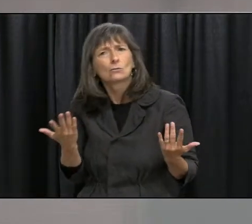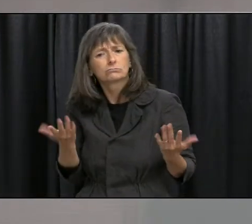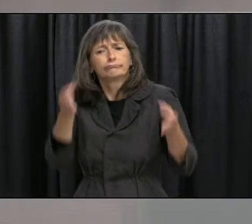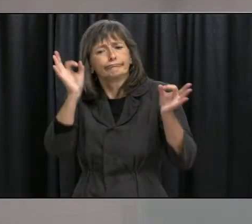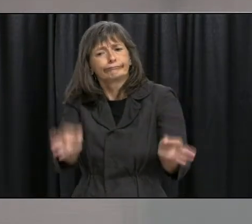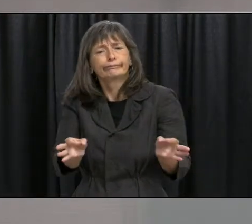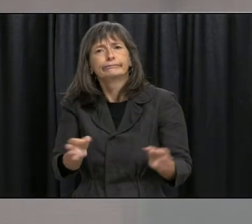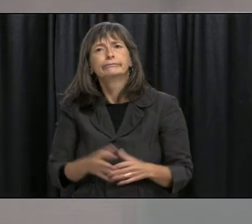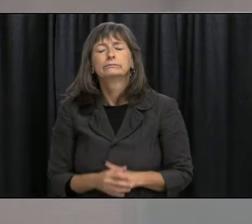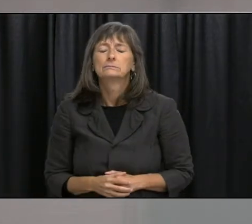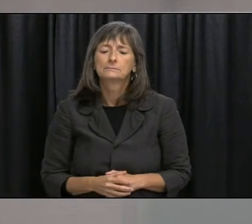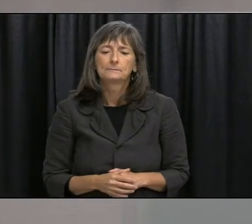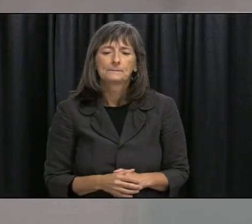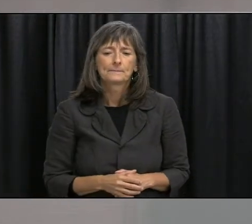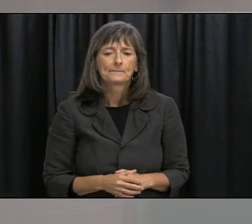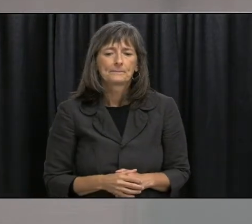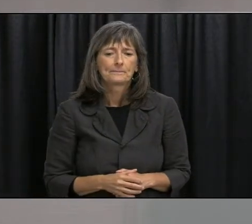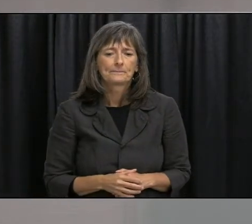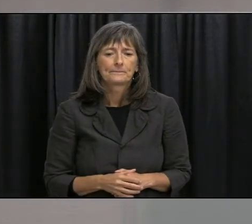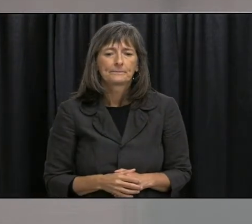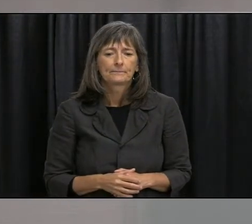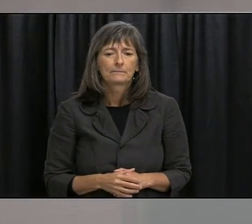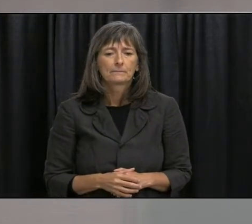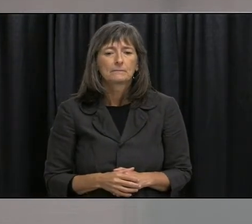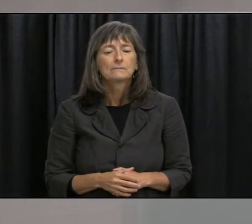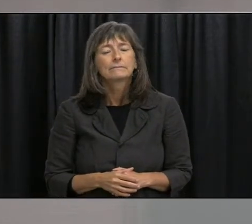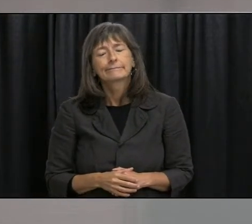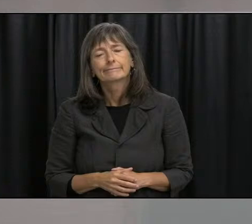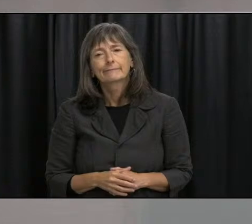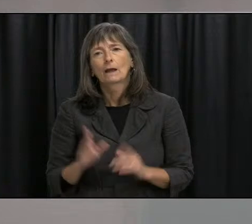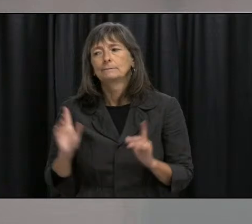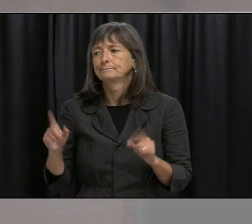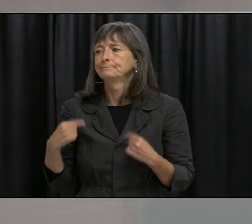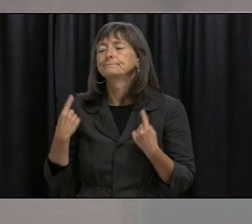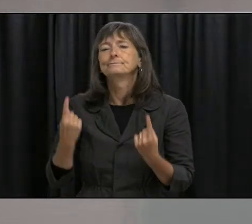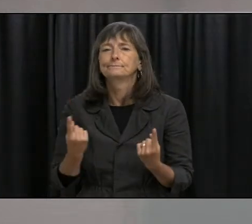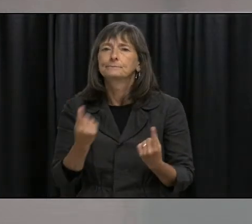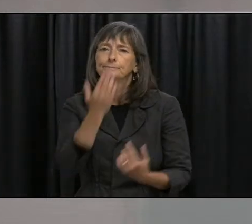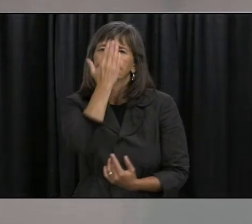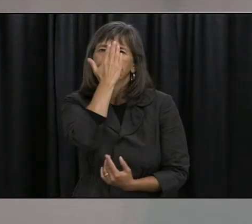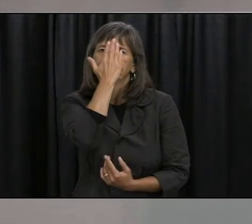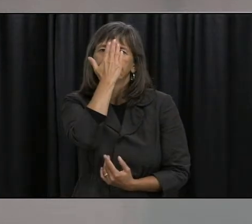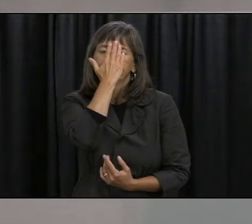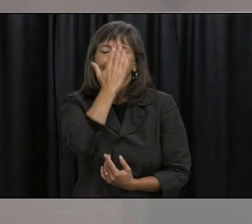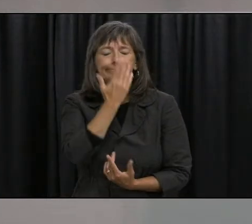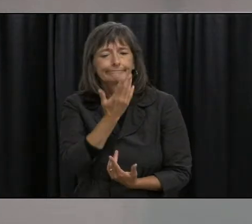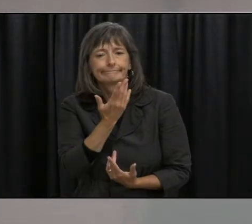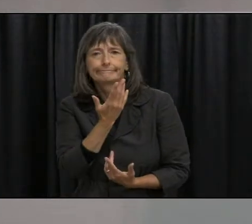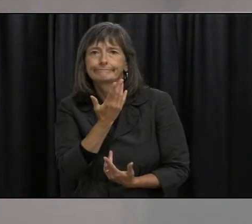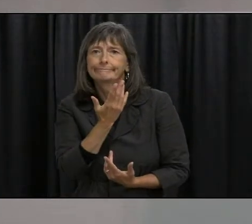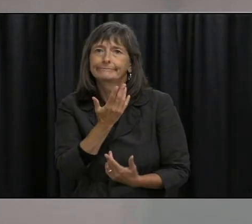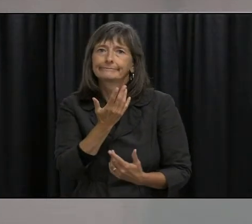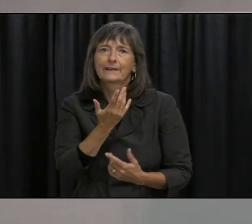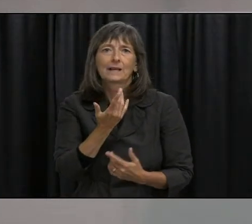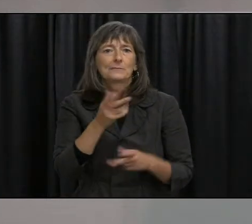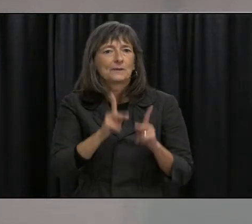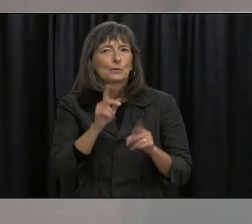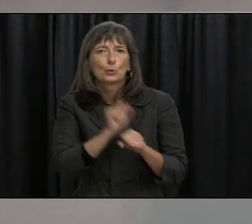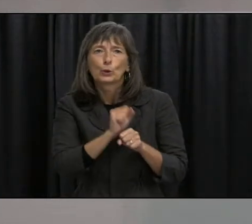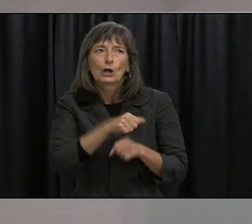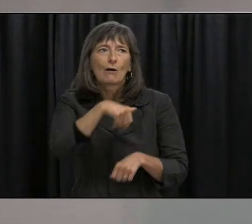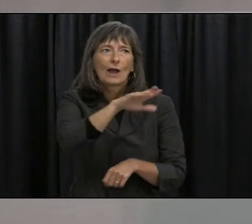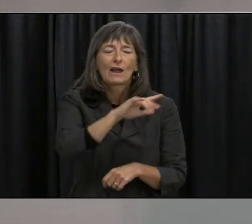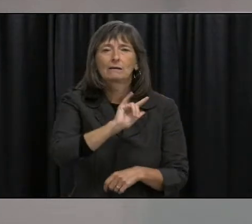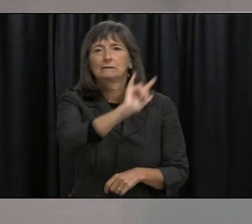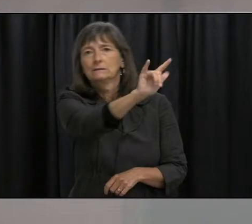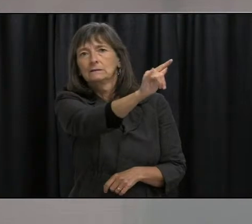at this point? So we certainly have been aware of the challenges that rotational workers have been facing, and it